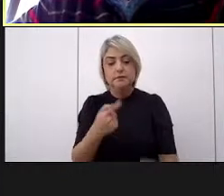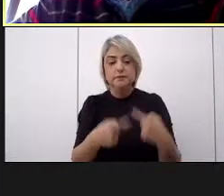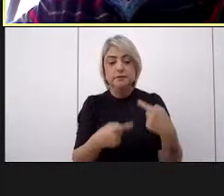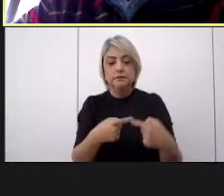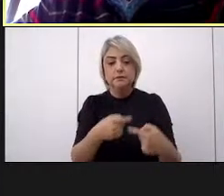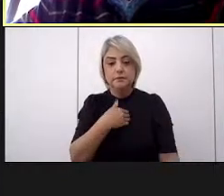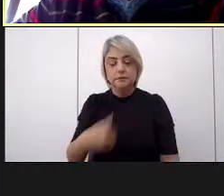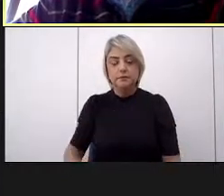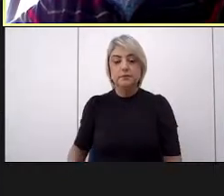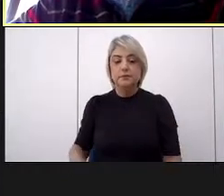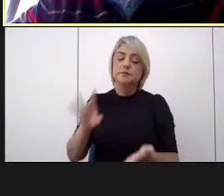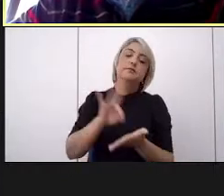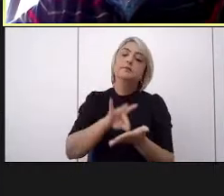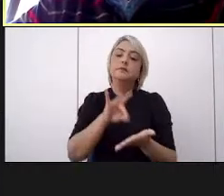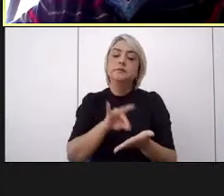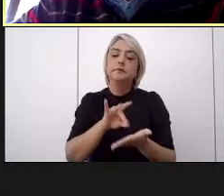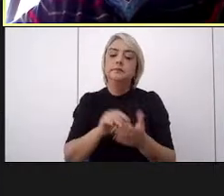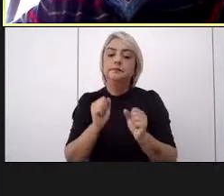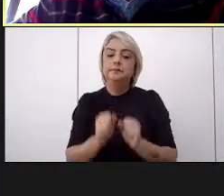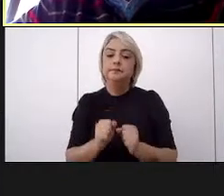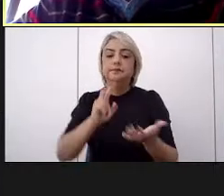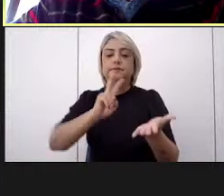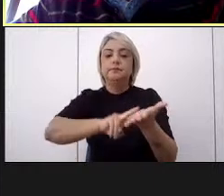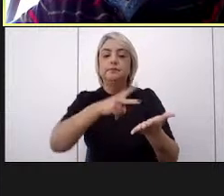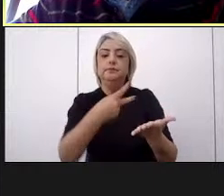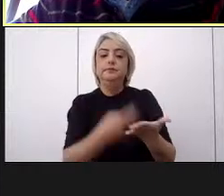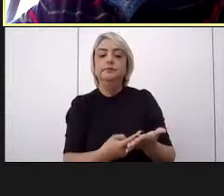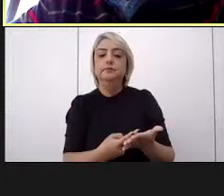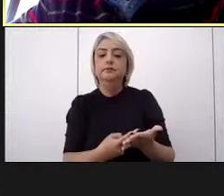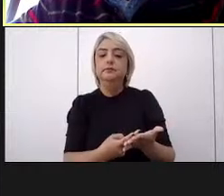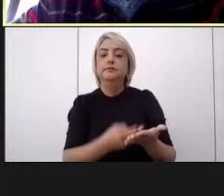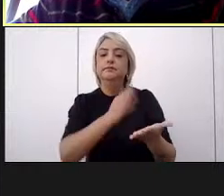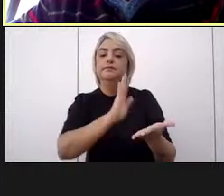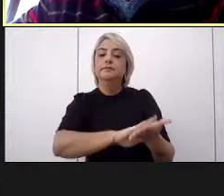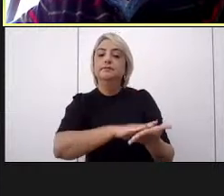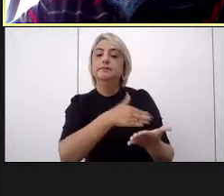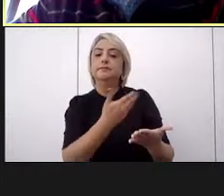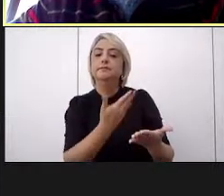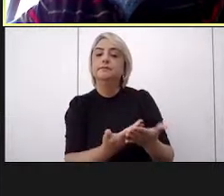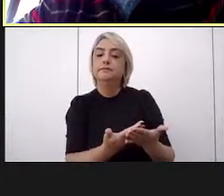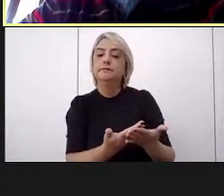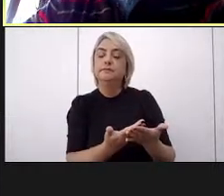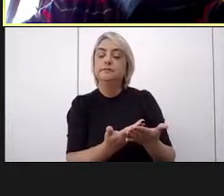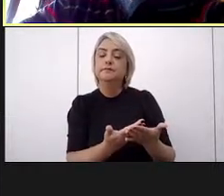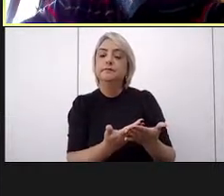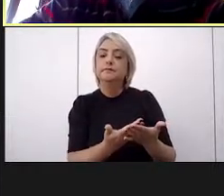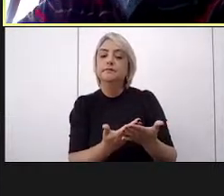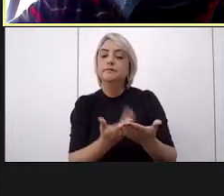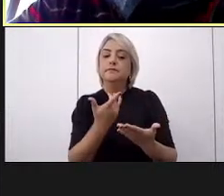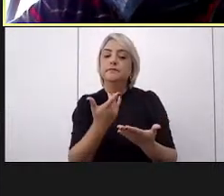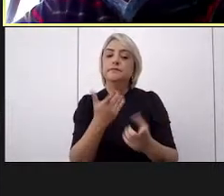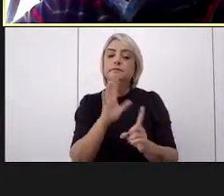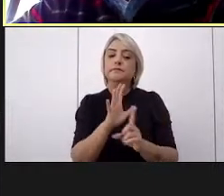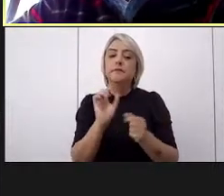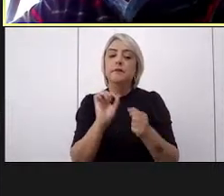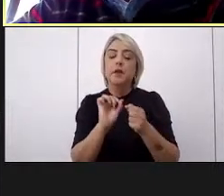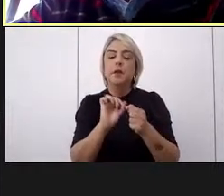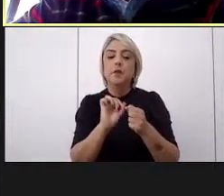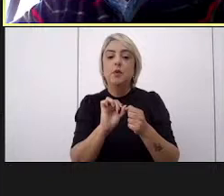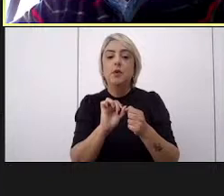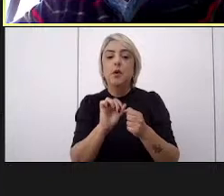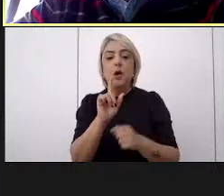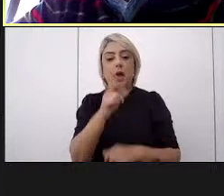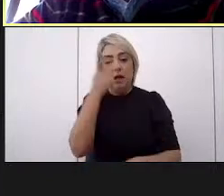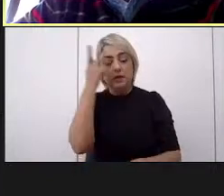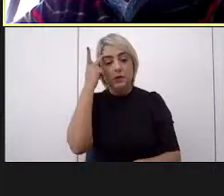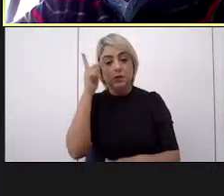and translated by the actors. They are subject to adaptation and appropriation.